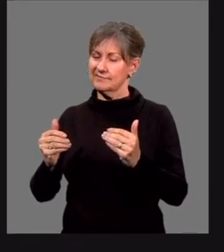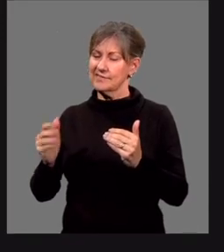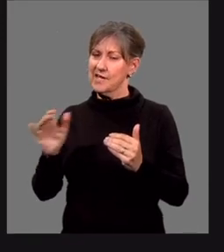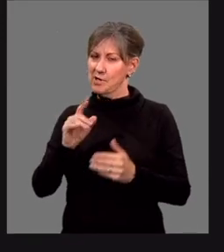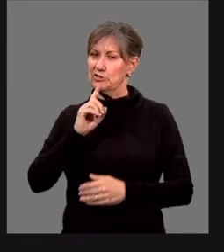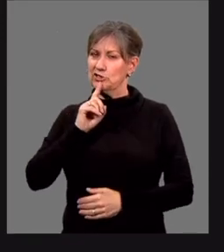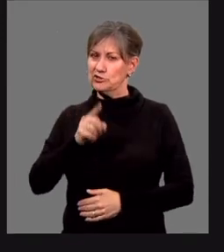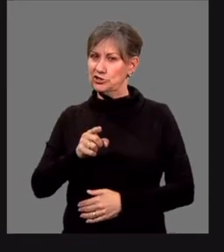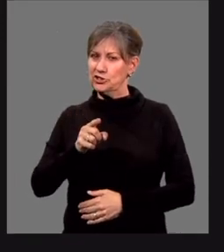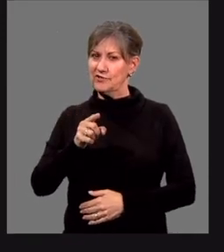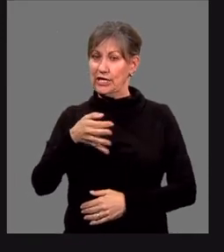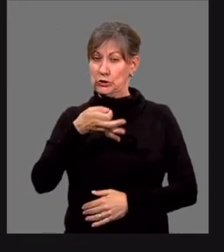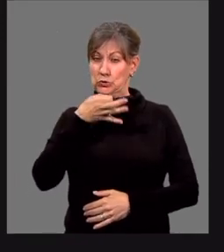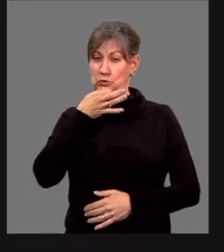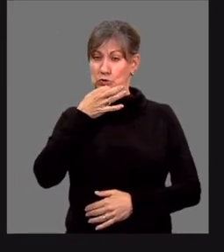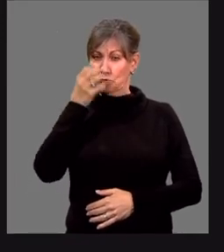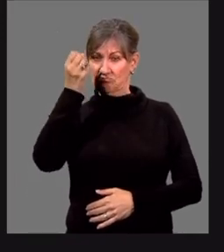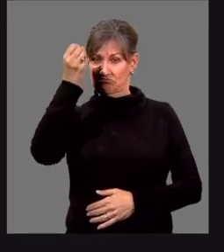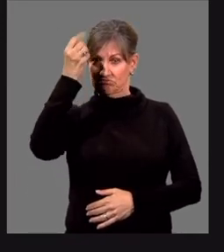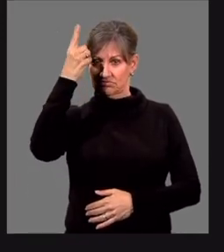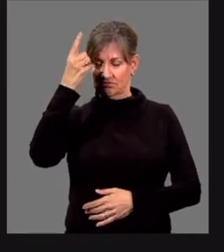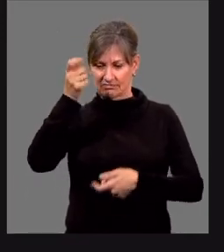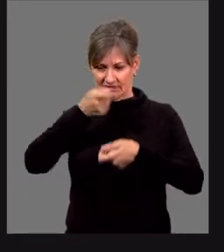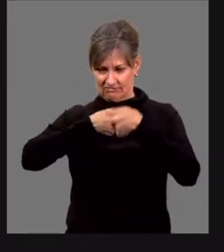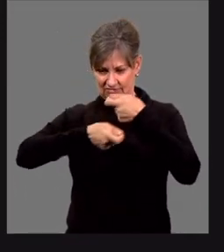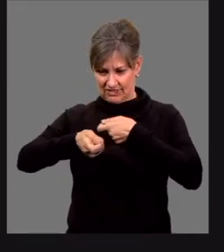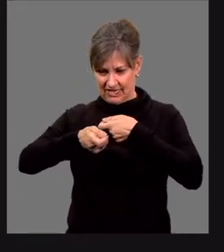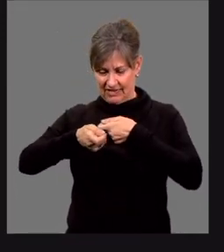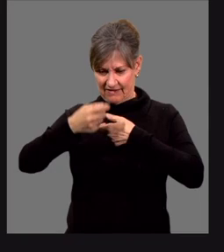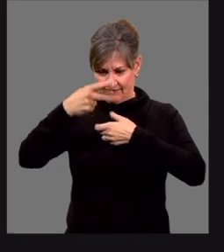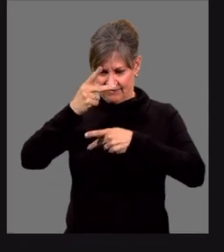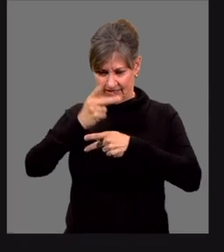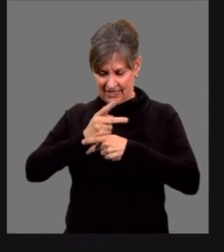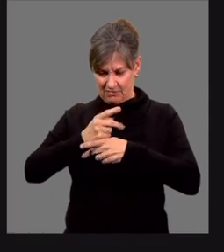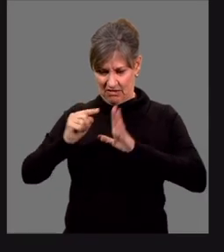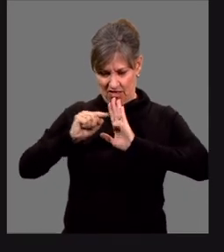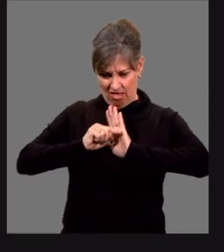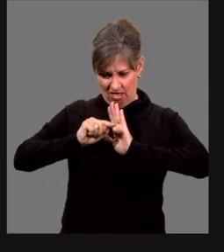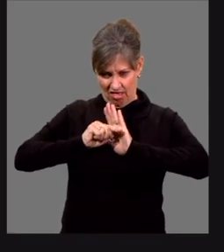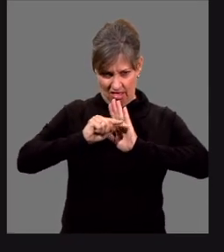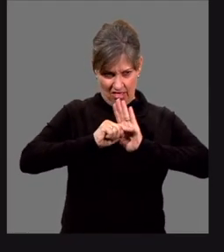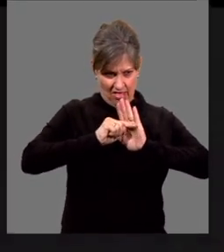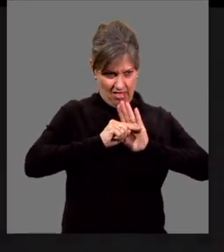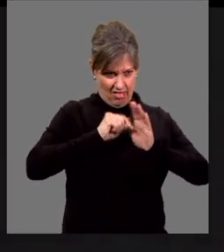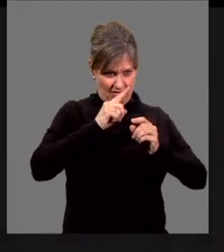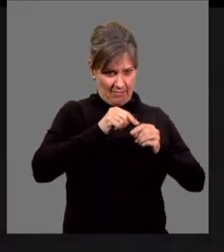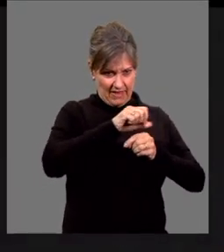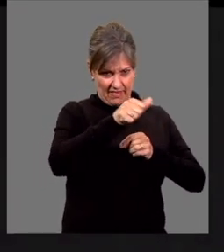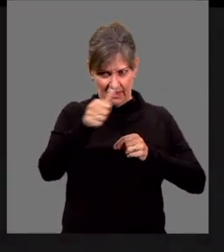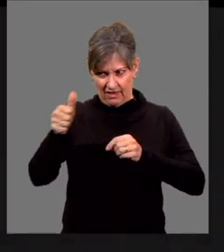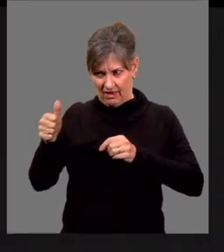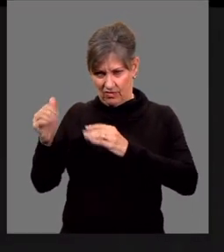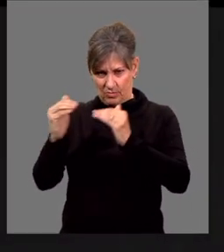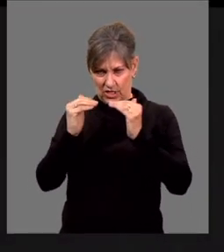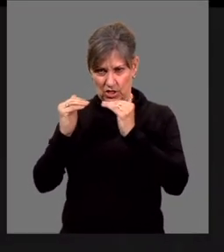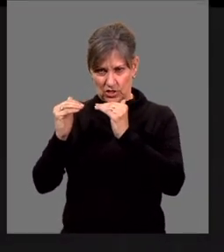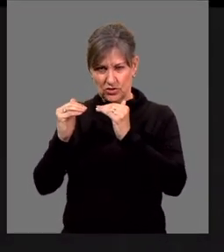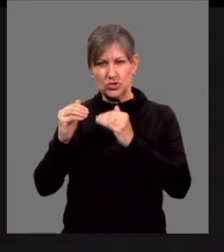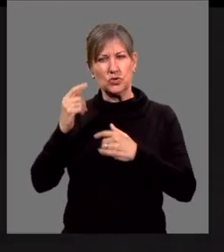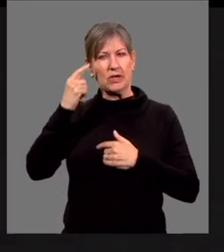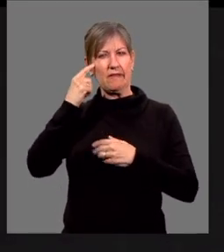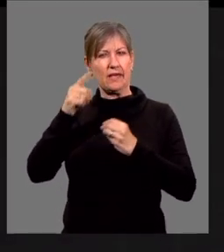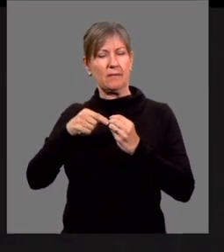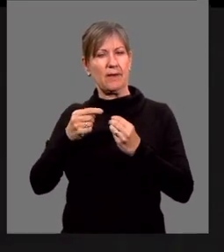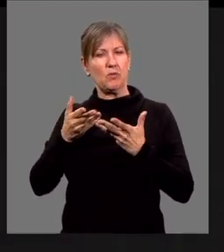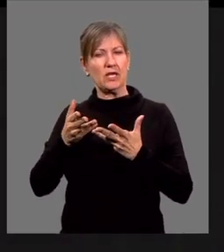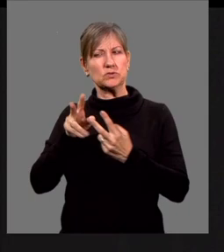sure that you soon realized that instead of harboring negative feelings towards your peers, you could consider ways in which